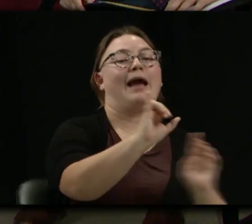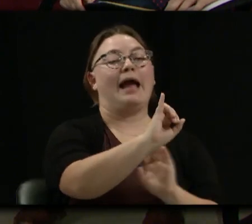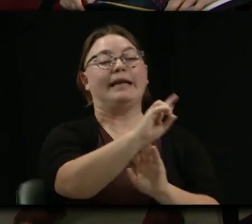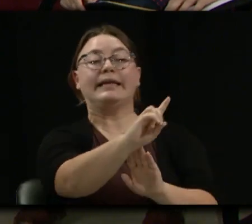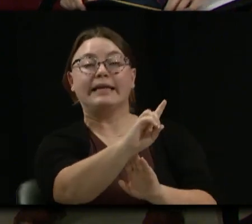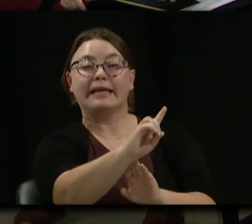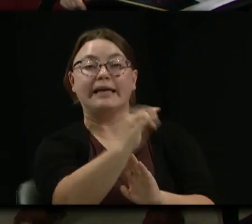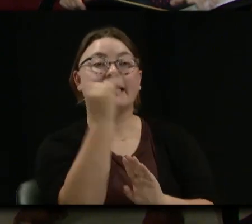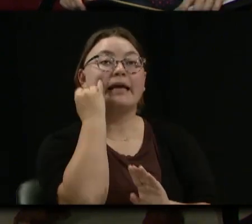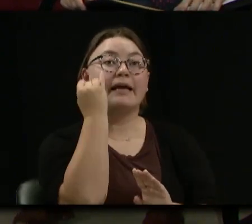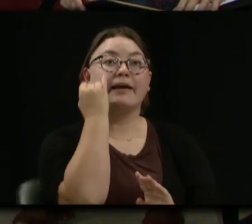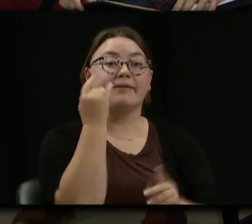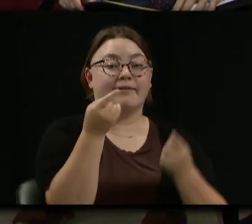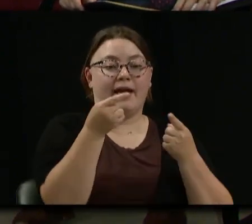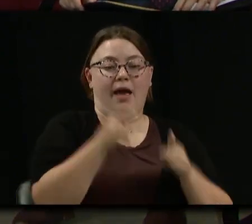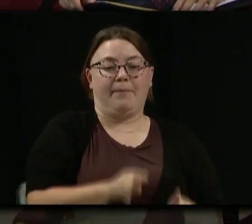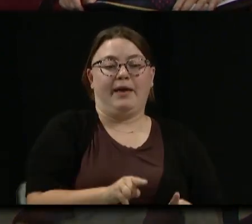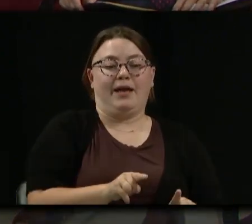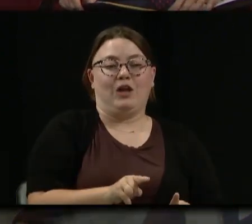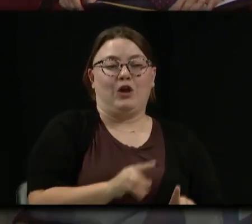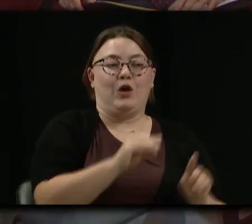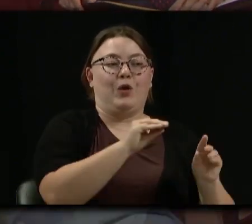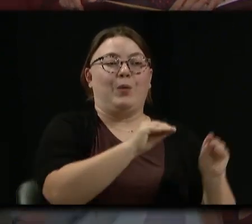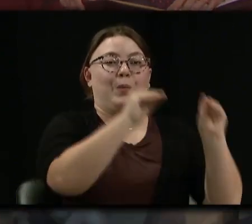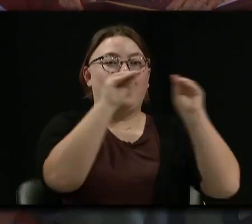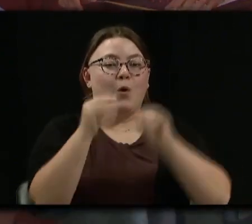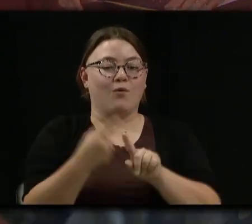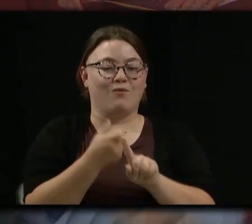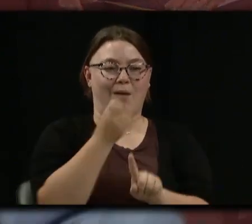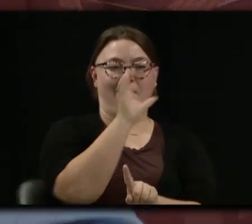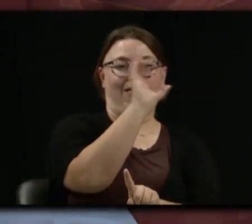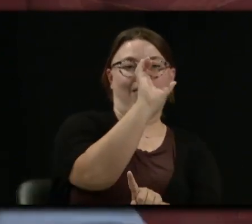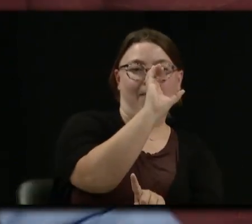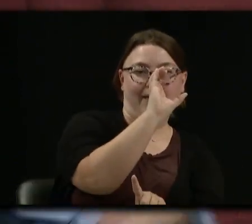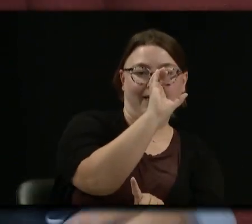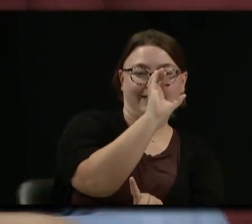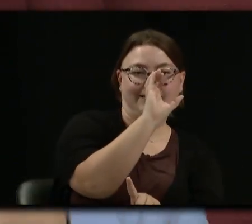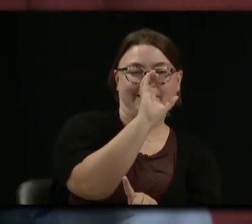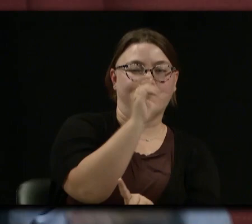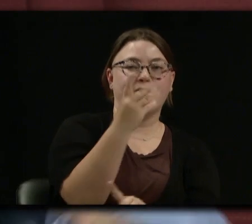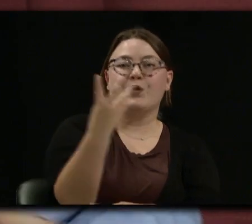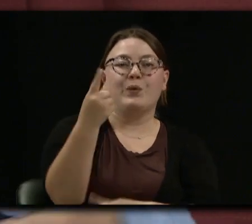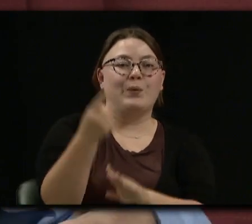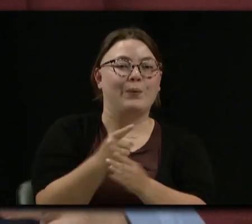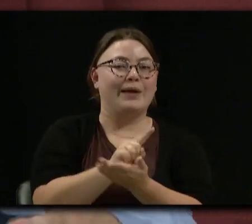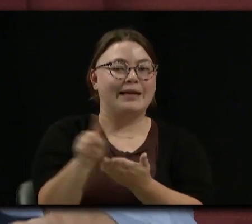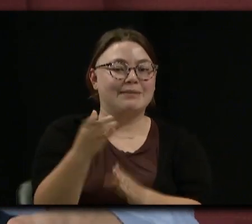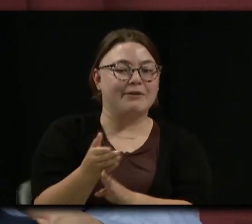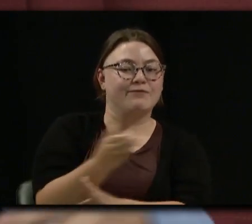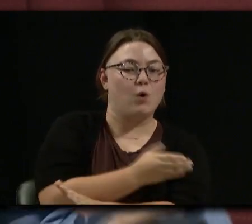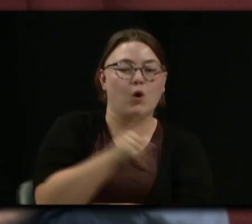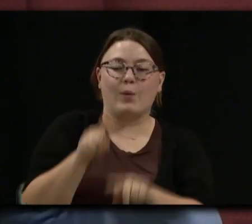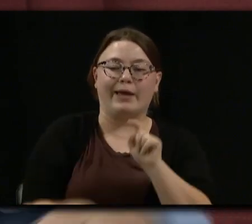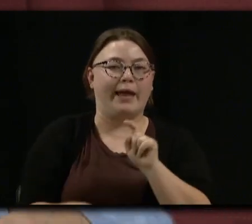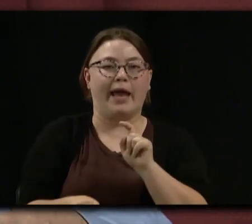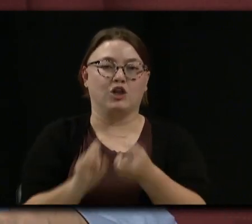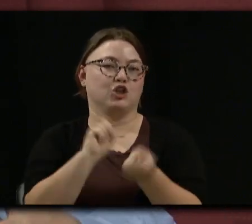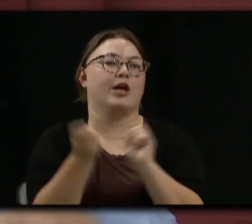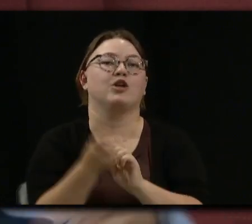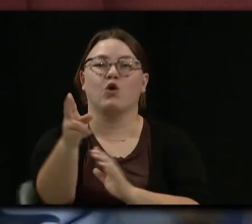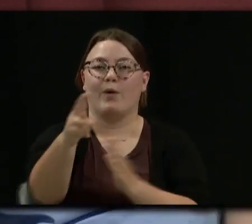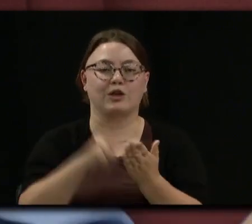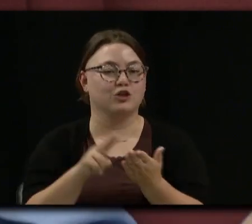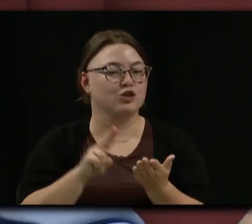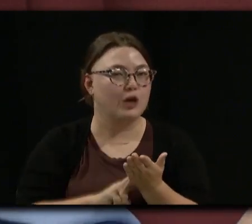moved from, let's say, Columbus to Dayton a couple weeks before. Of course, we can't get you registered and all that or change